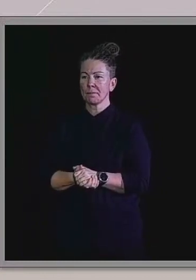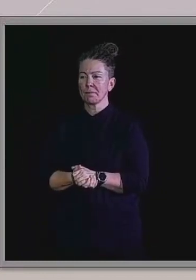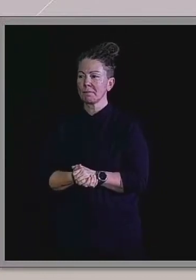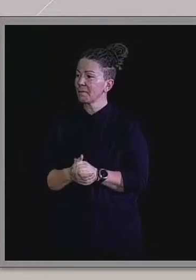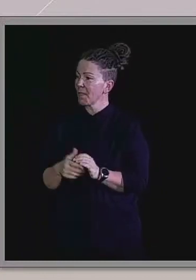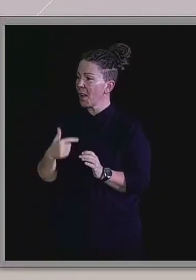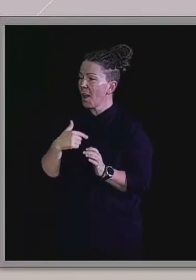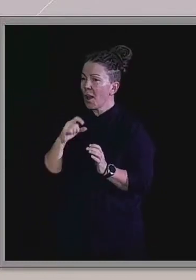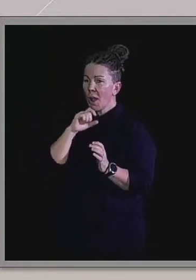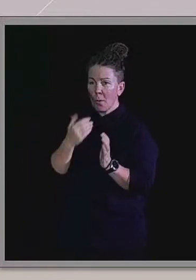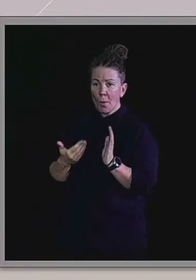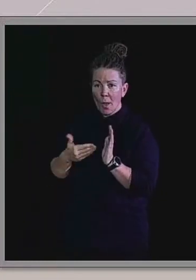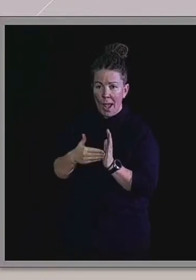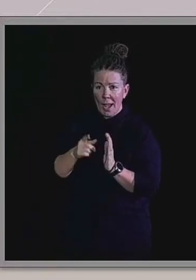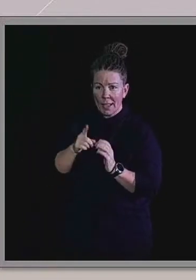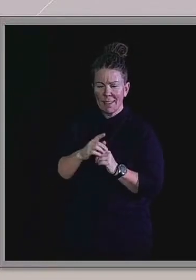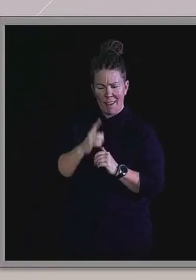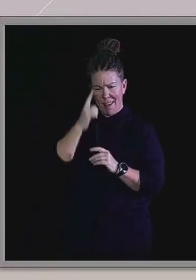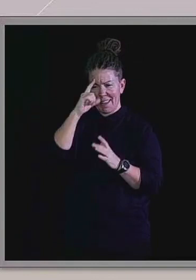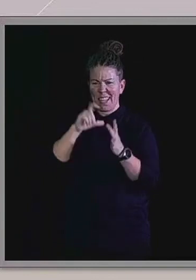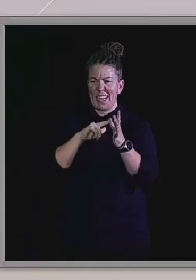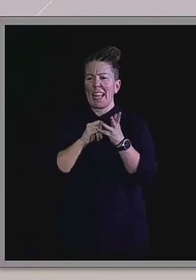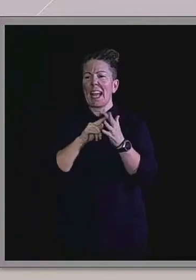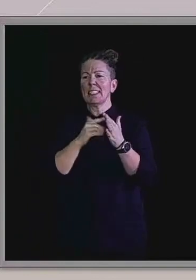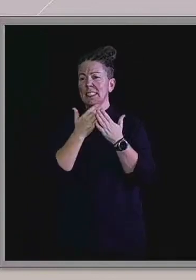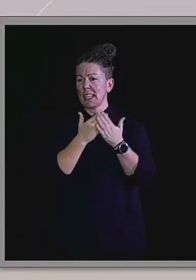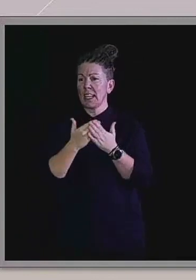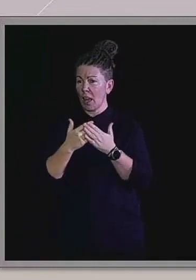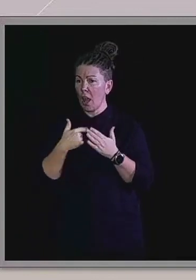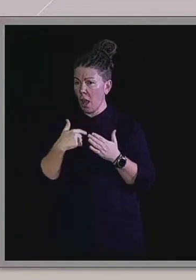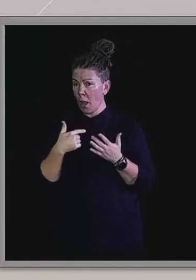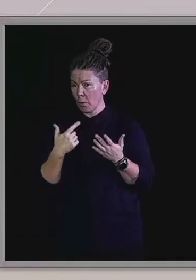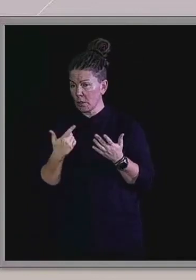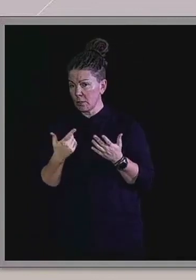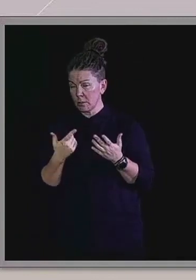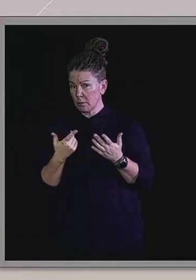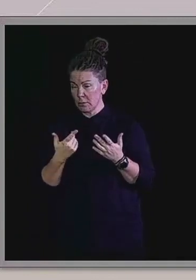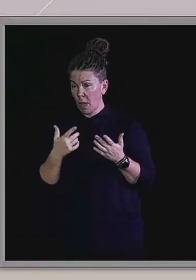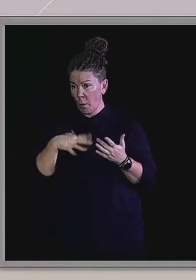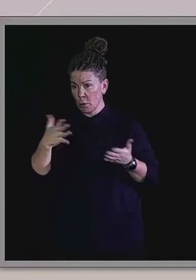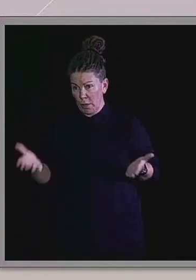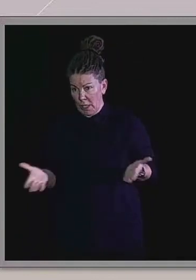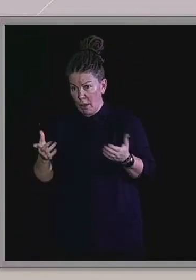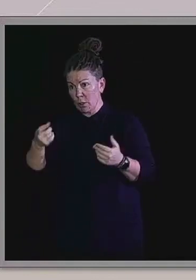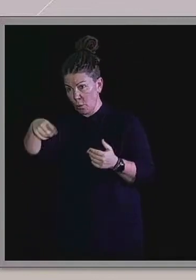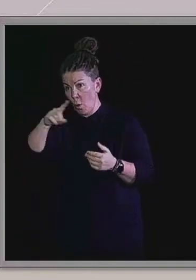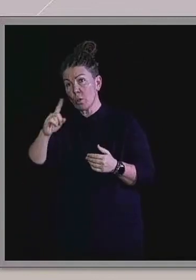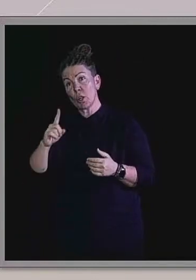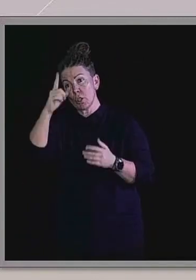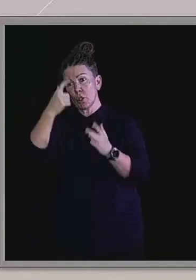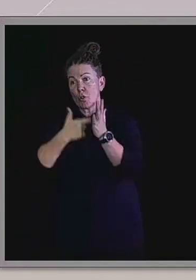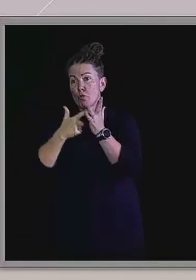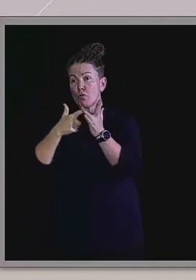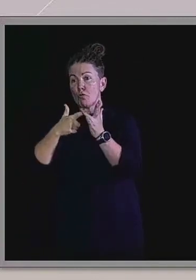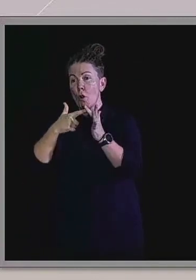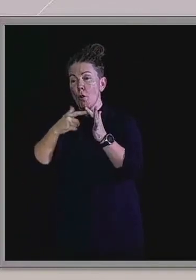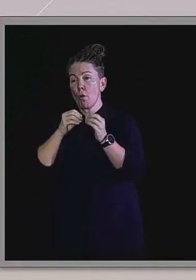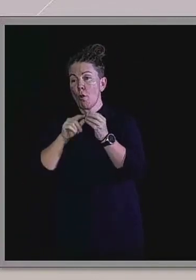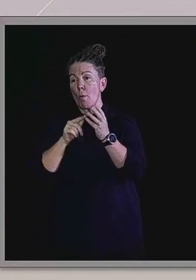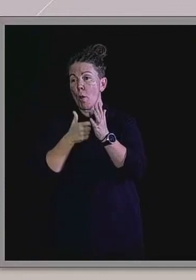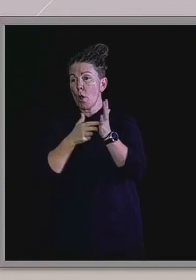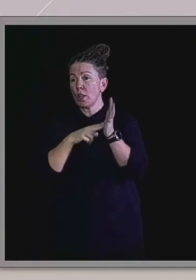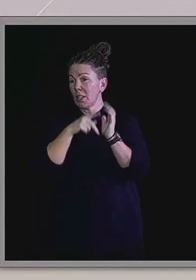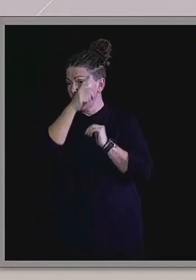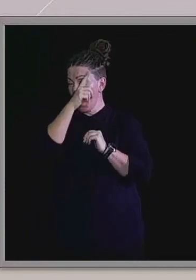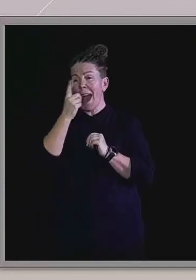is a fantastic case study, and I actually urge all of you, if you're up that way, to go to Roebourne and just see what's happening on the ground there. It's